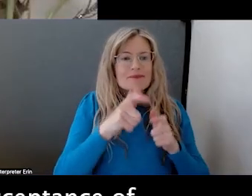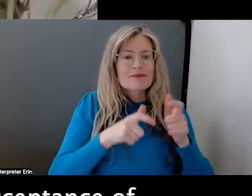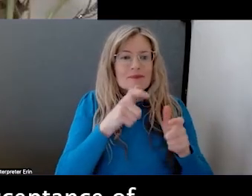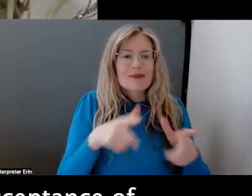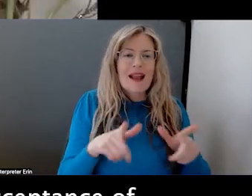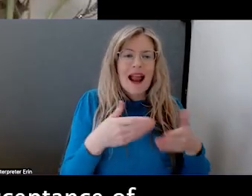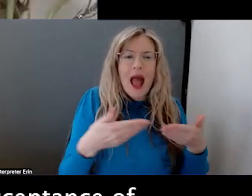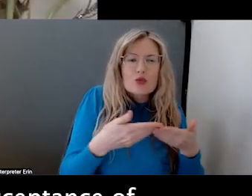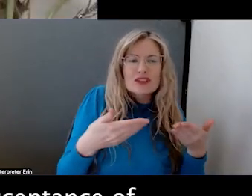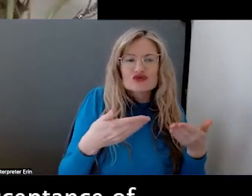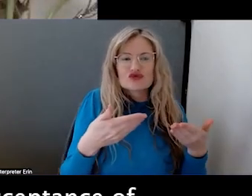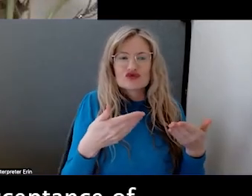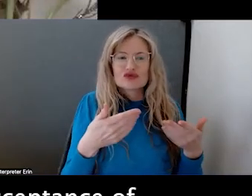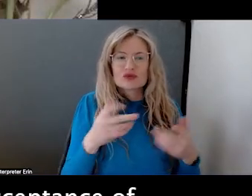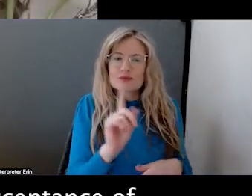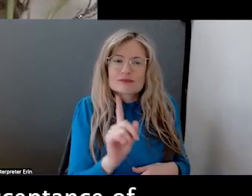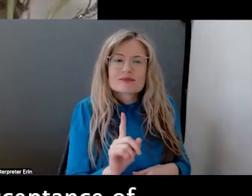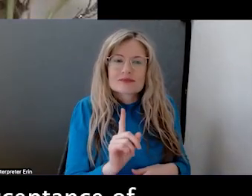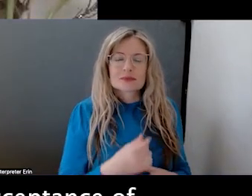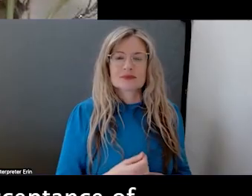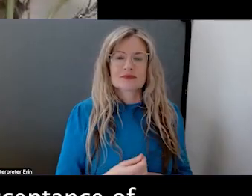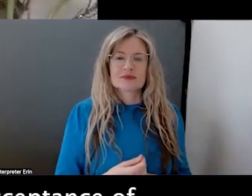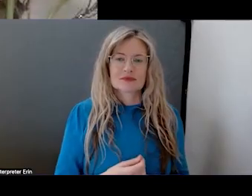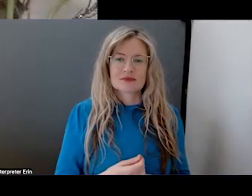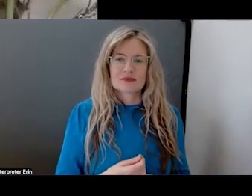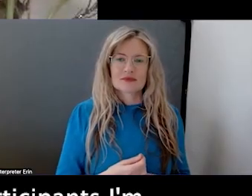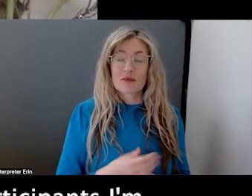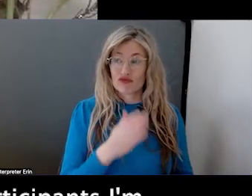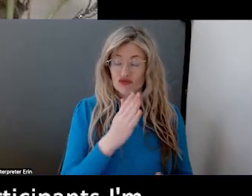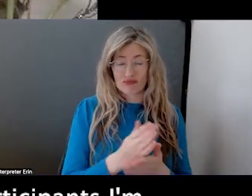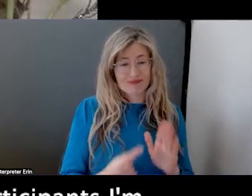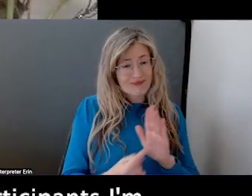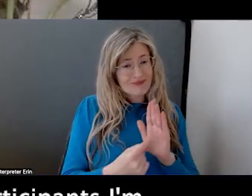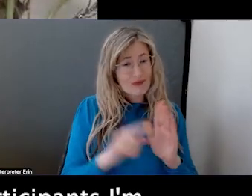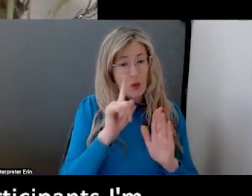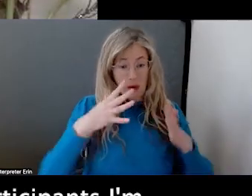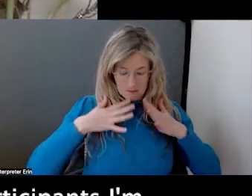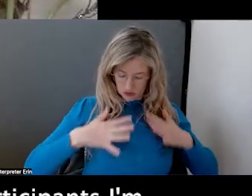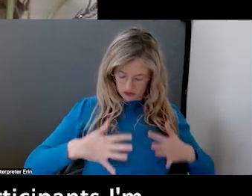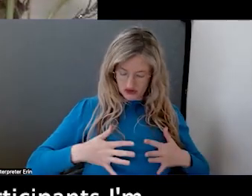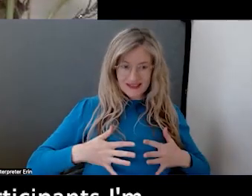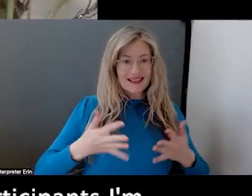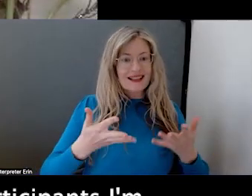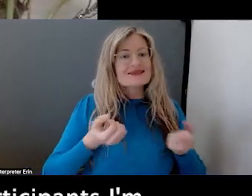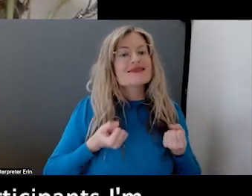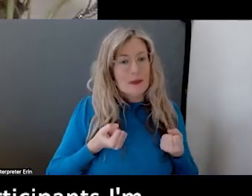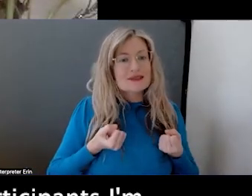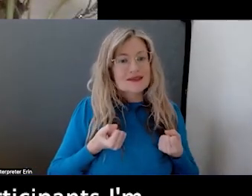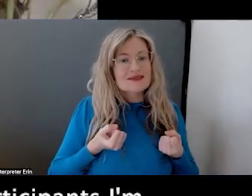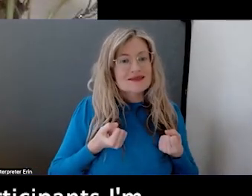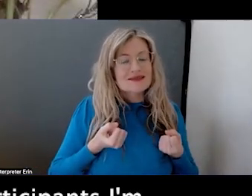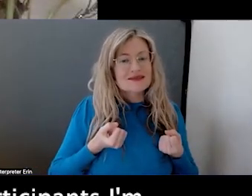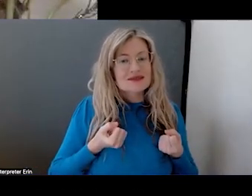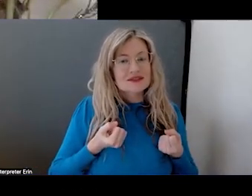practice, and how it is about the acceptance of the body, and how I can move that forward with participants that